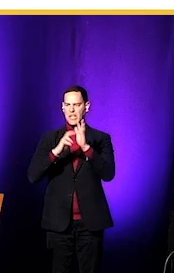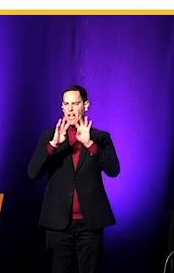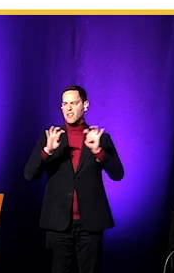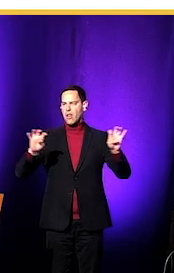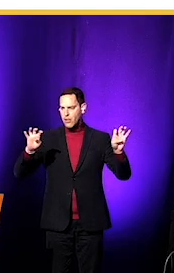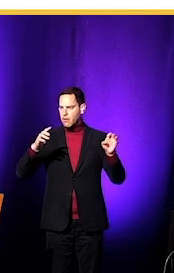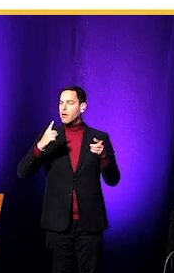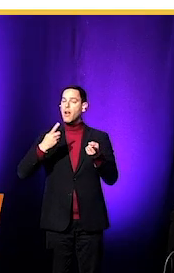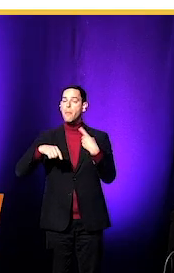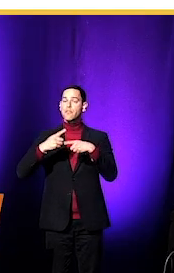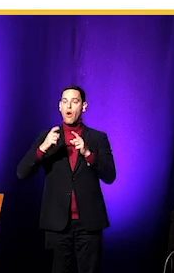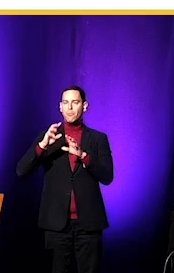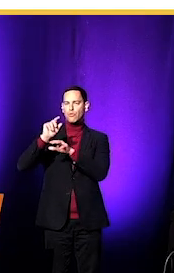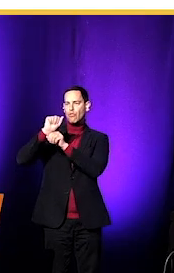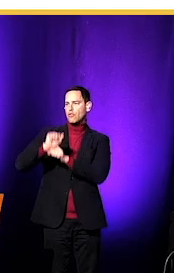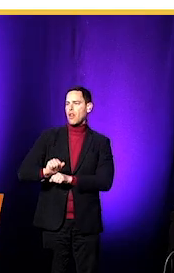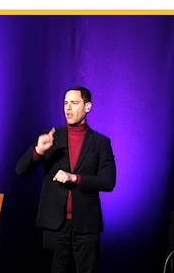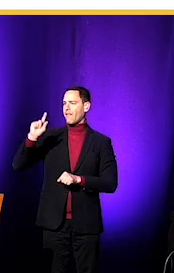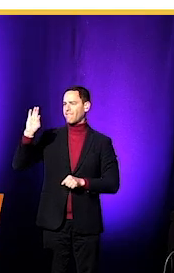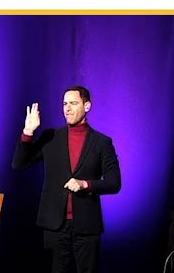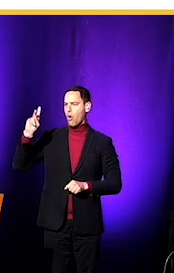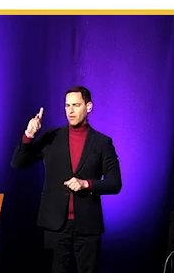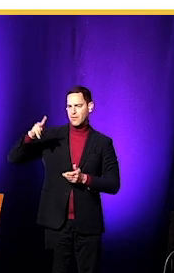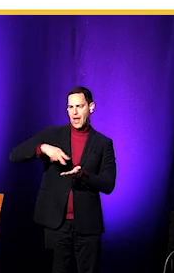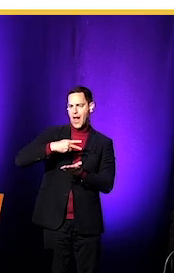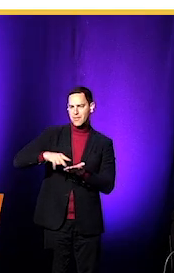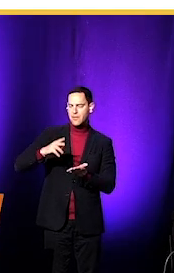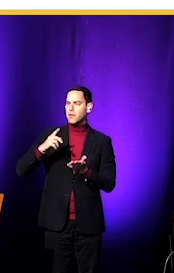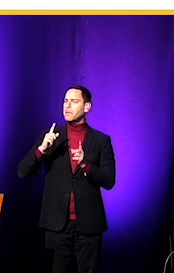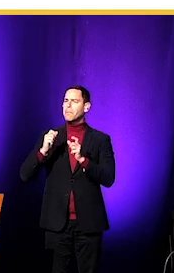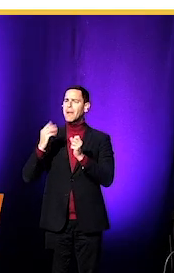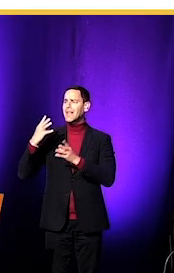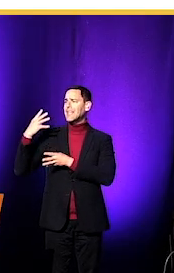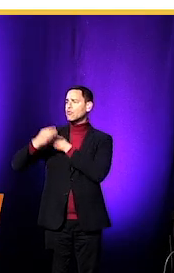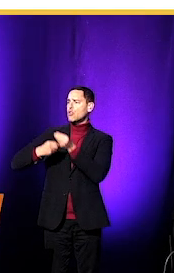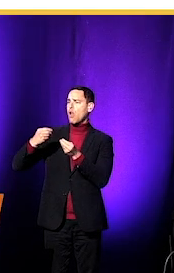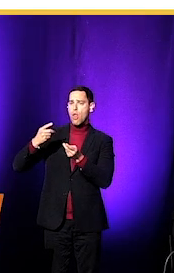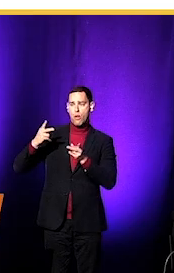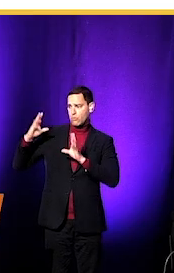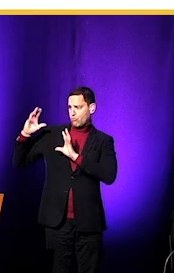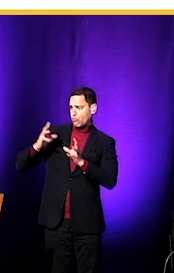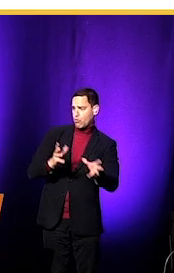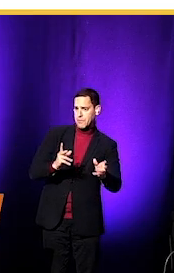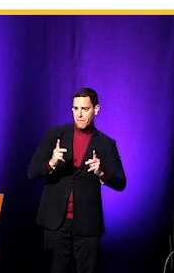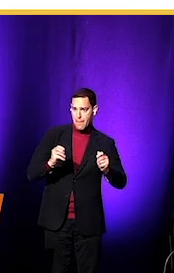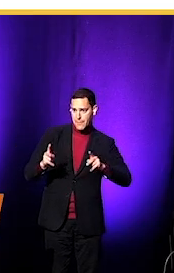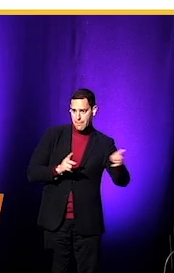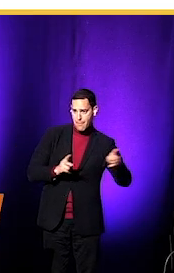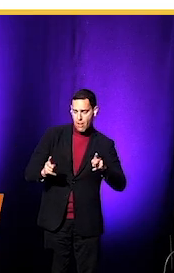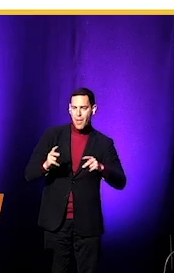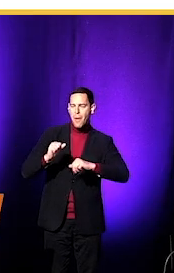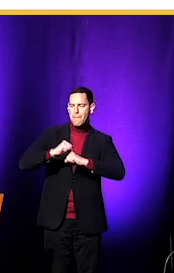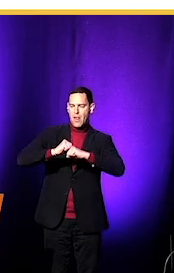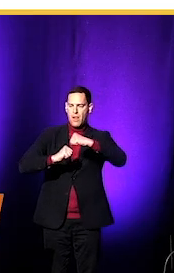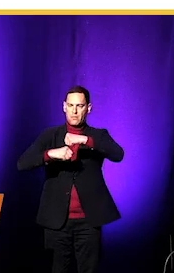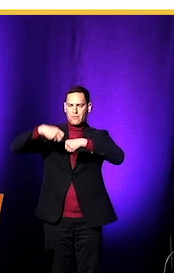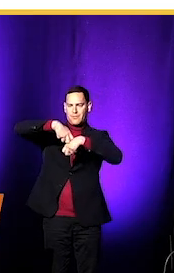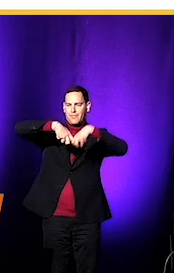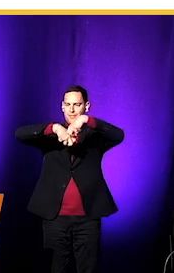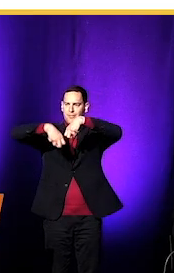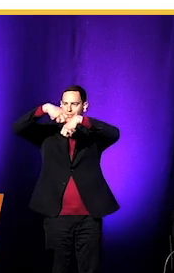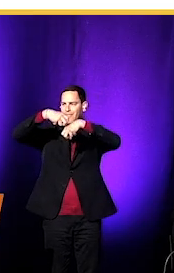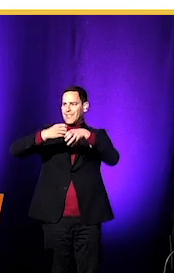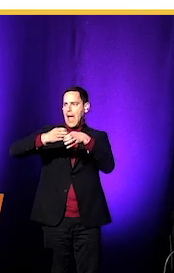dance. It involves intergenerational groups of people, casteller, building high human towers with their bodies. This vertical human tower